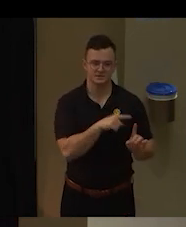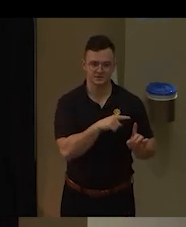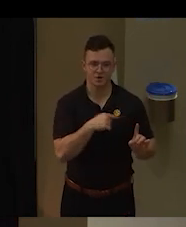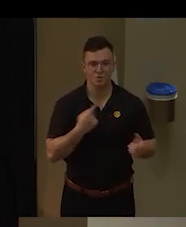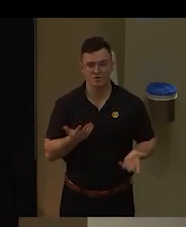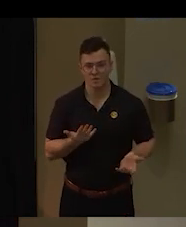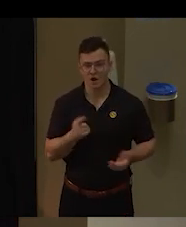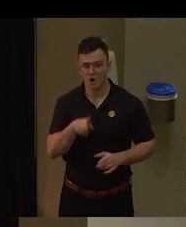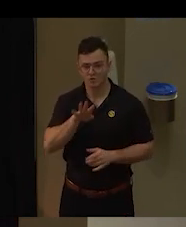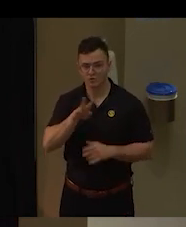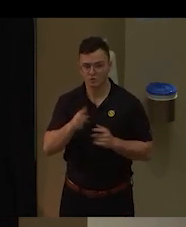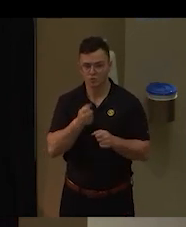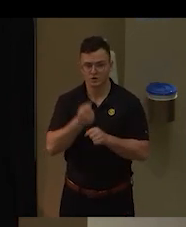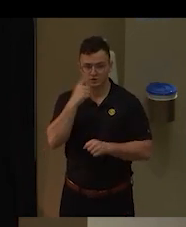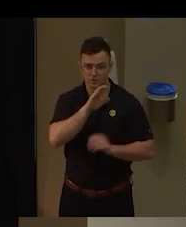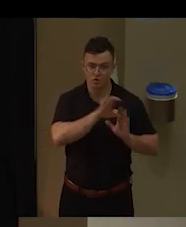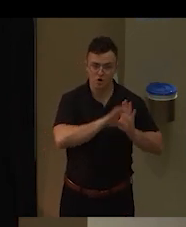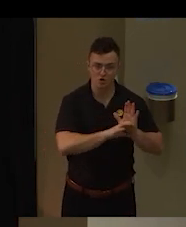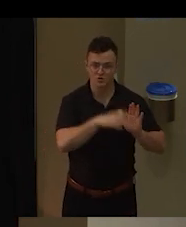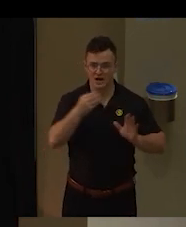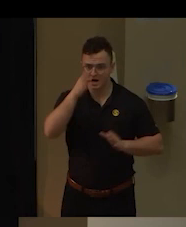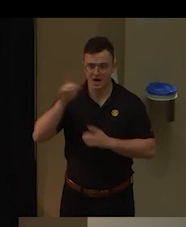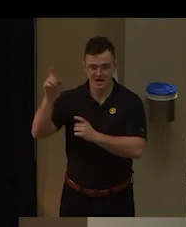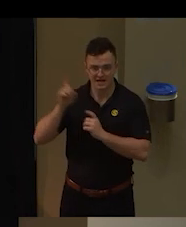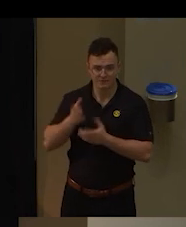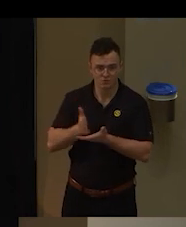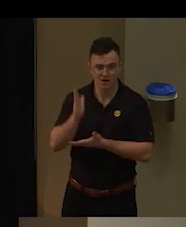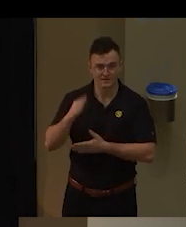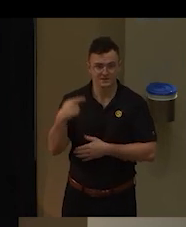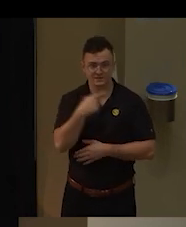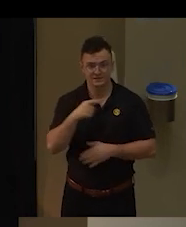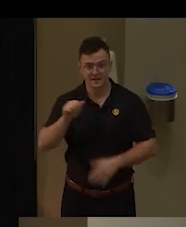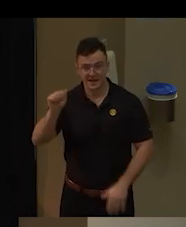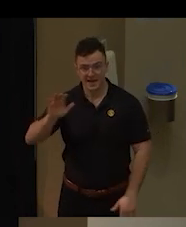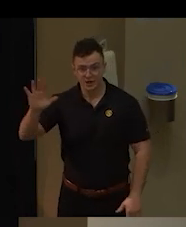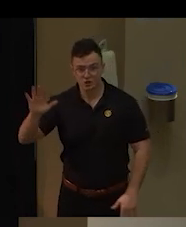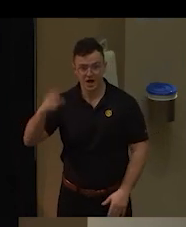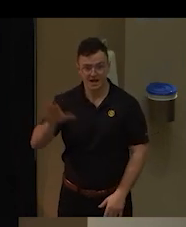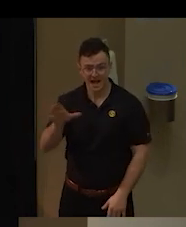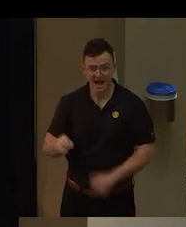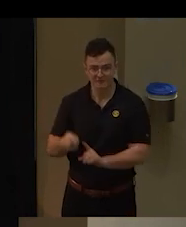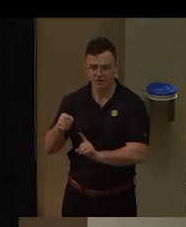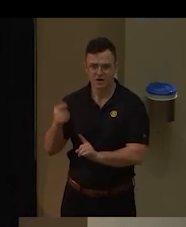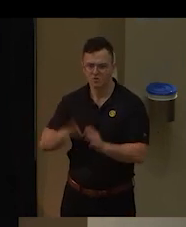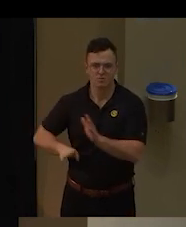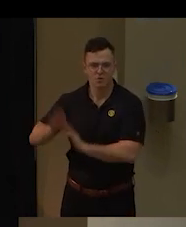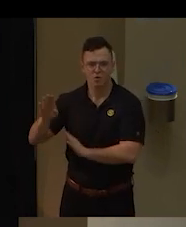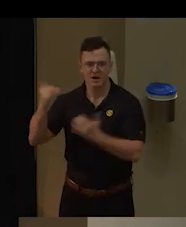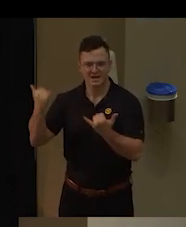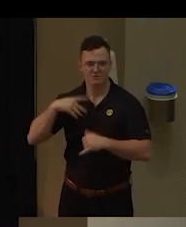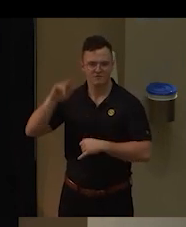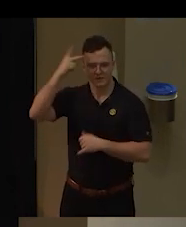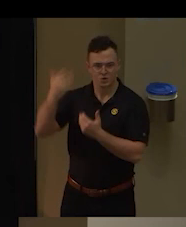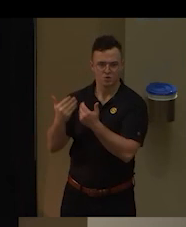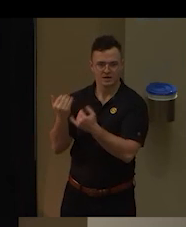for our constitutional and God-given rights. The nations of Asia and Africa are moving with jet-like speed toward gaining political independence, but we